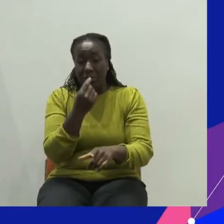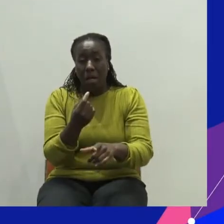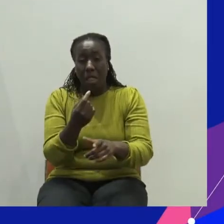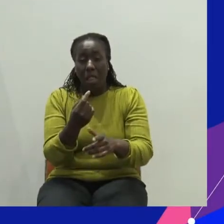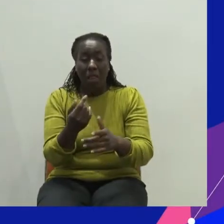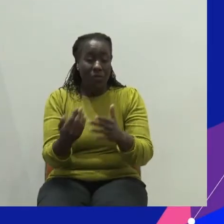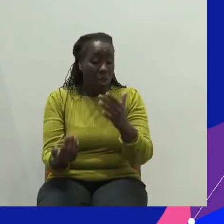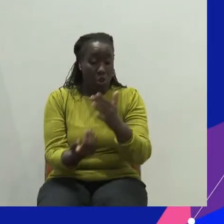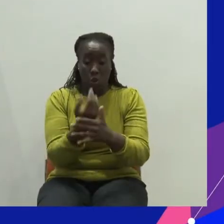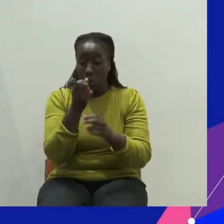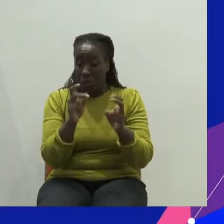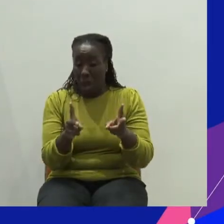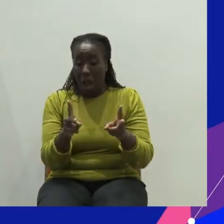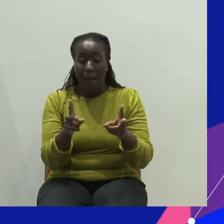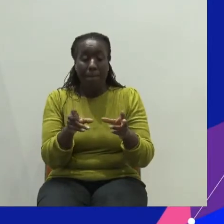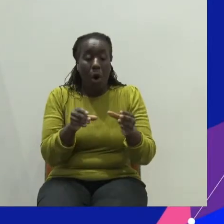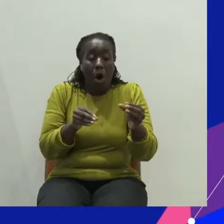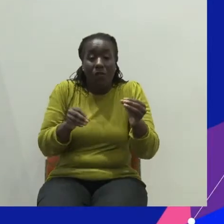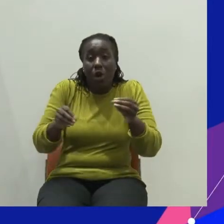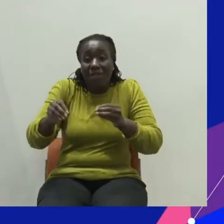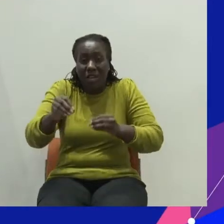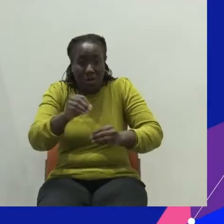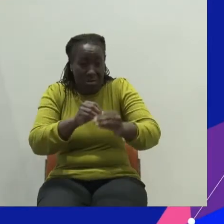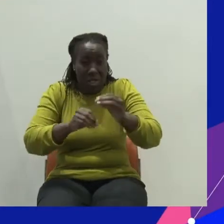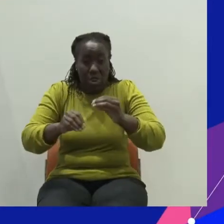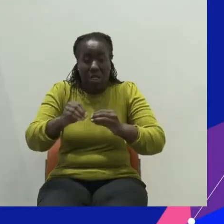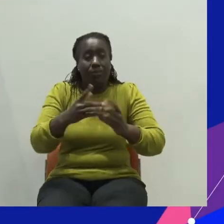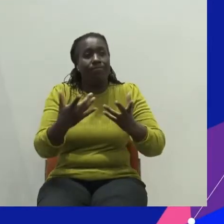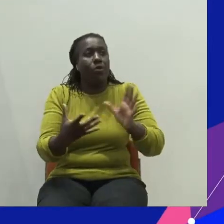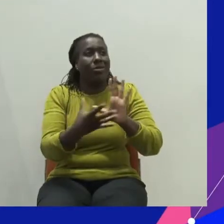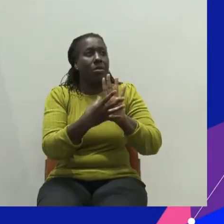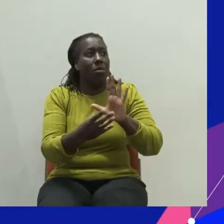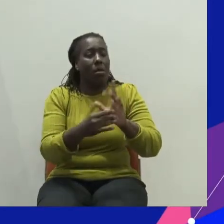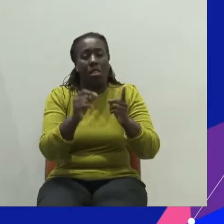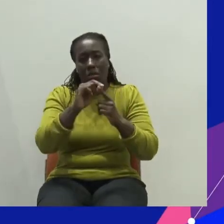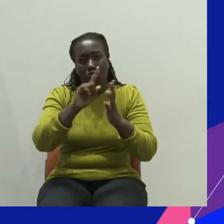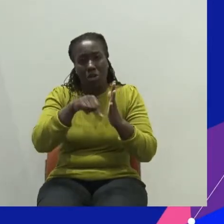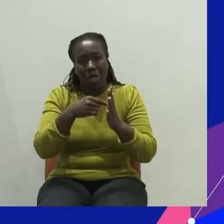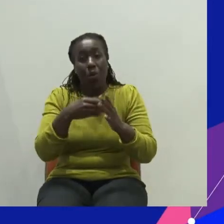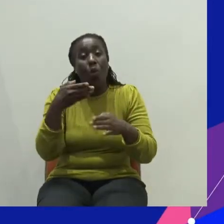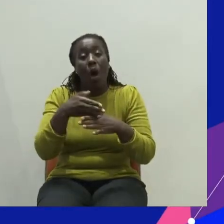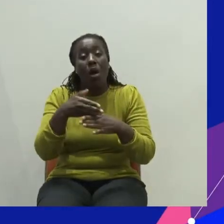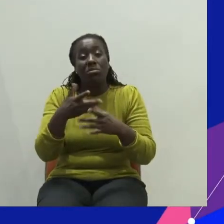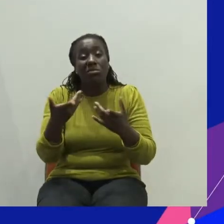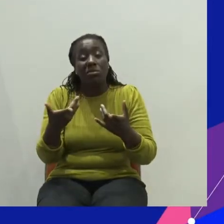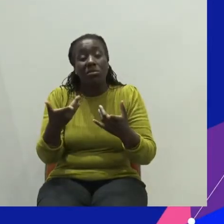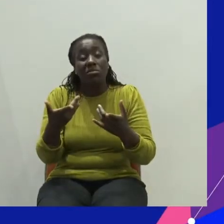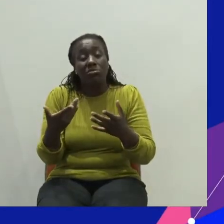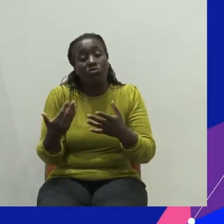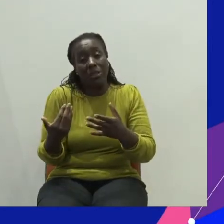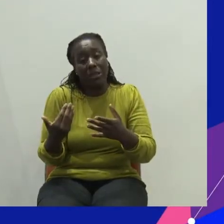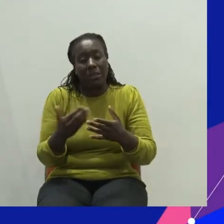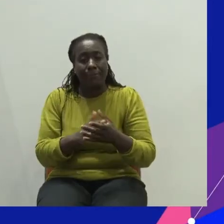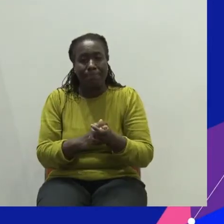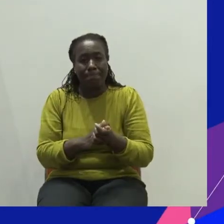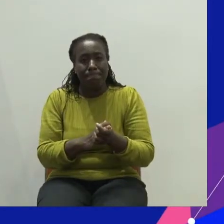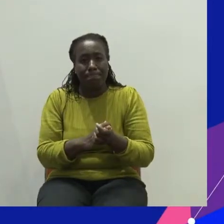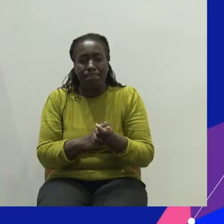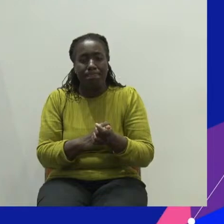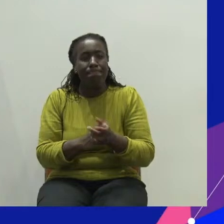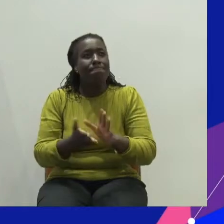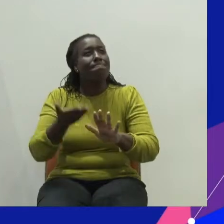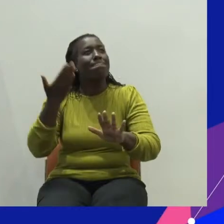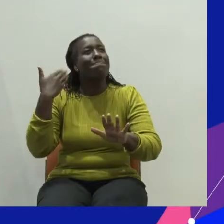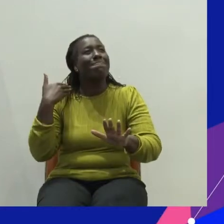new kinds of configurations. So I'll give you one example of a project that we worked on that we're back in